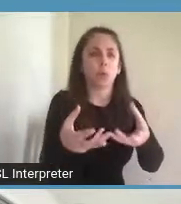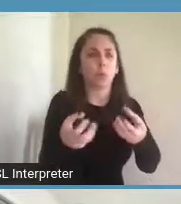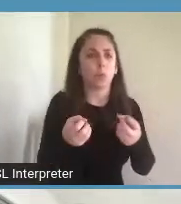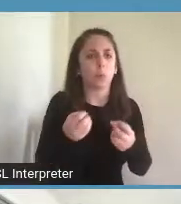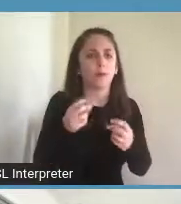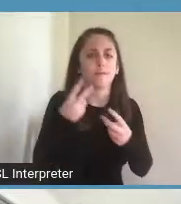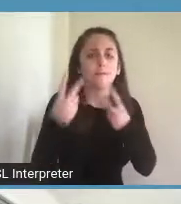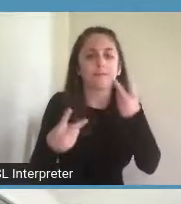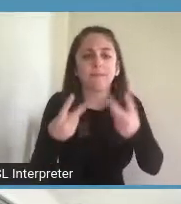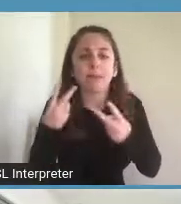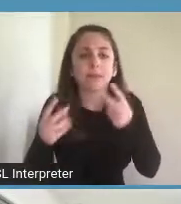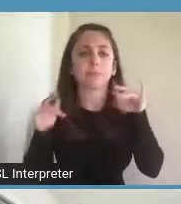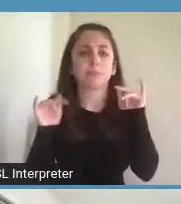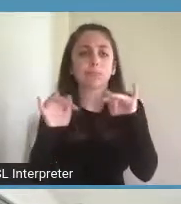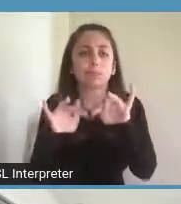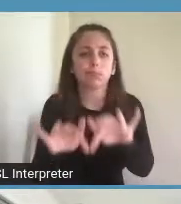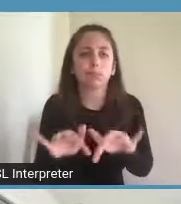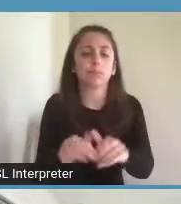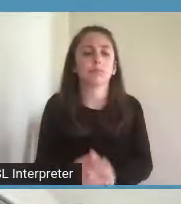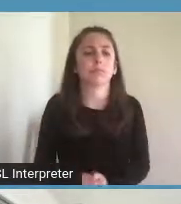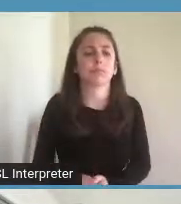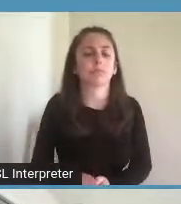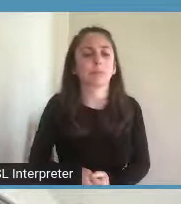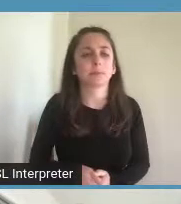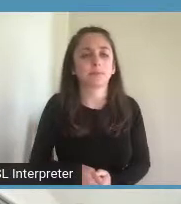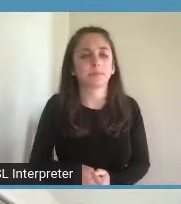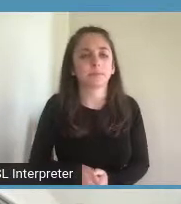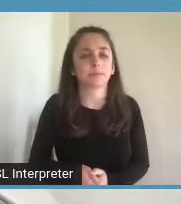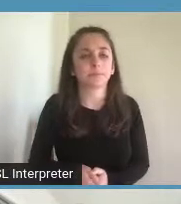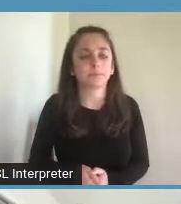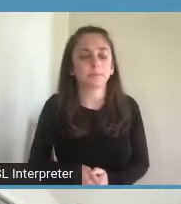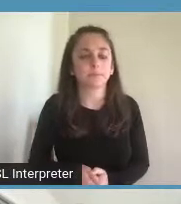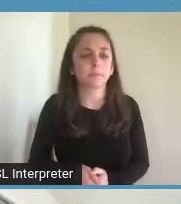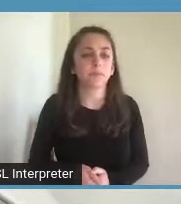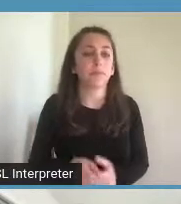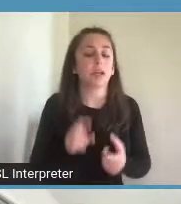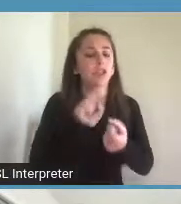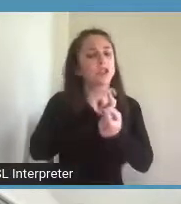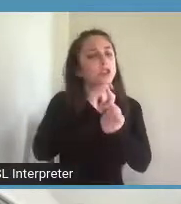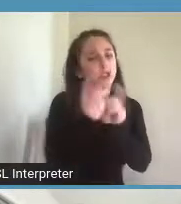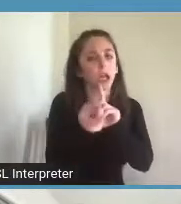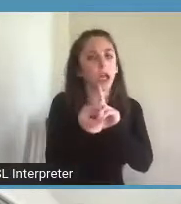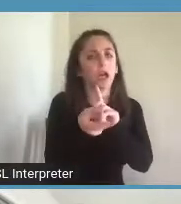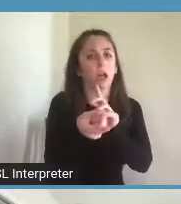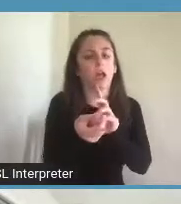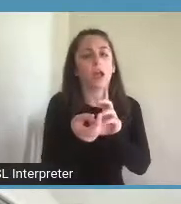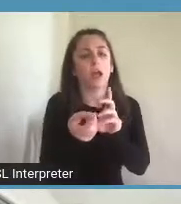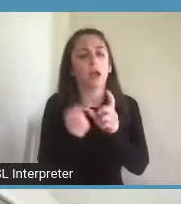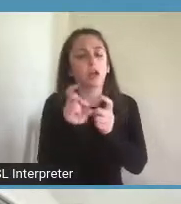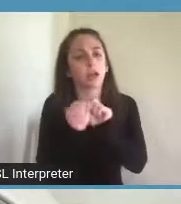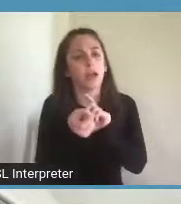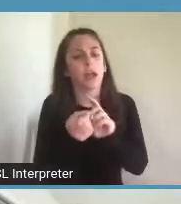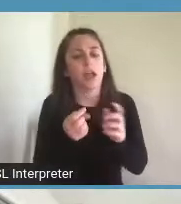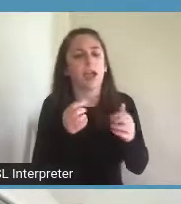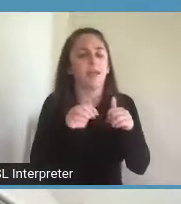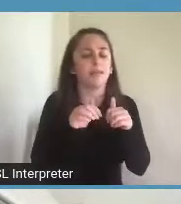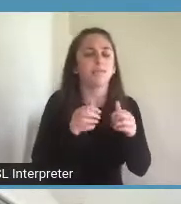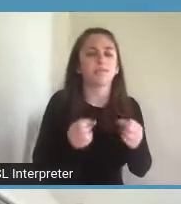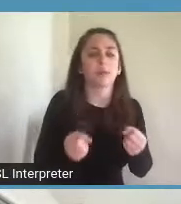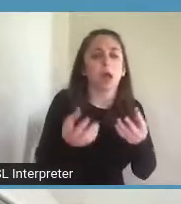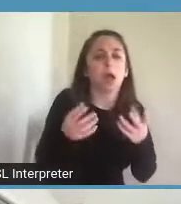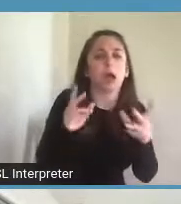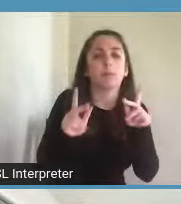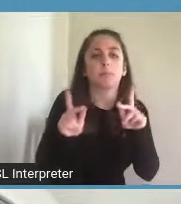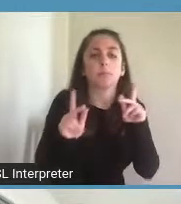us. The other things you can see here are the conversion rate. So how many people are going to your e-commerce pages are